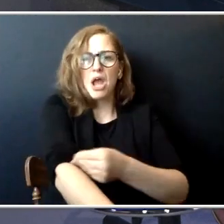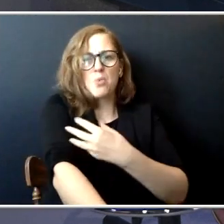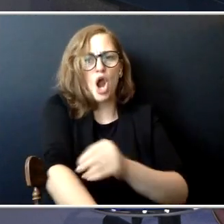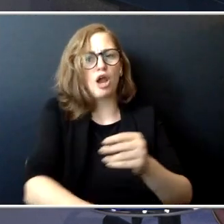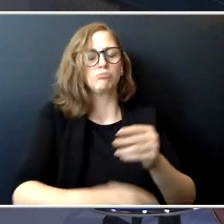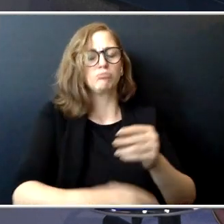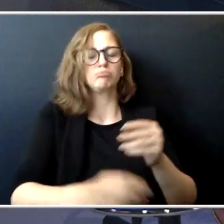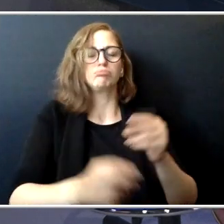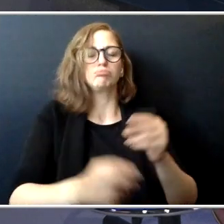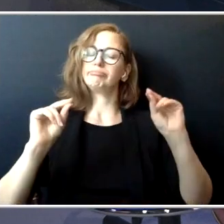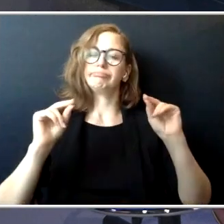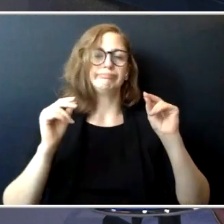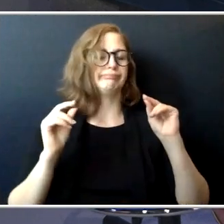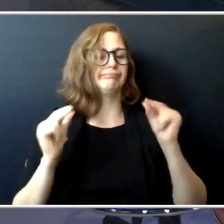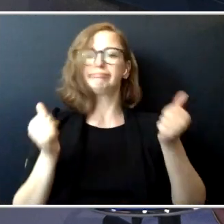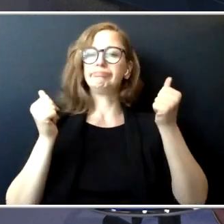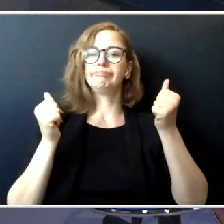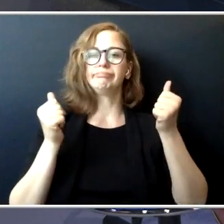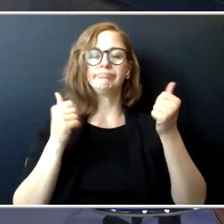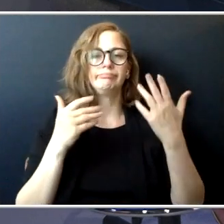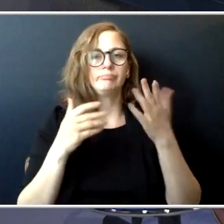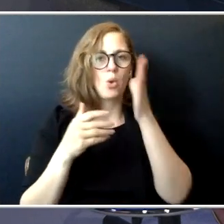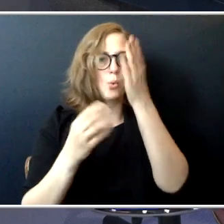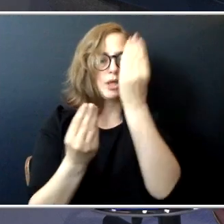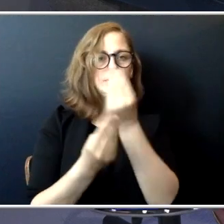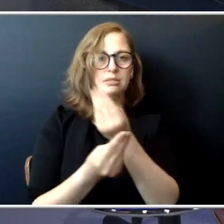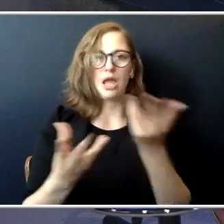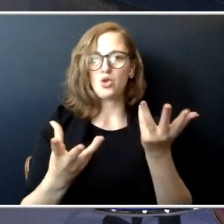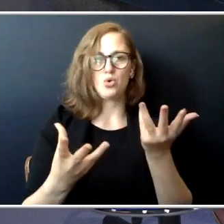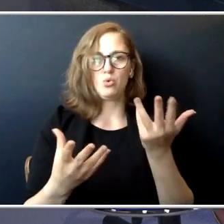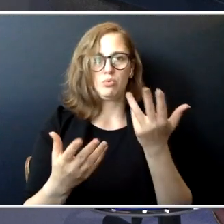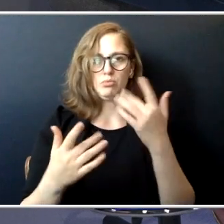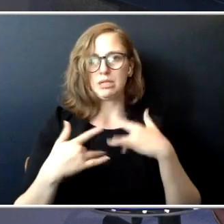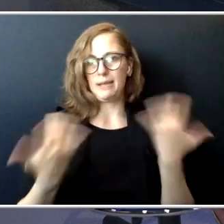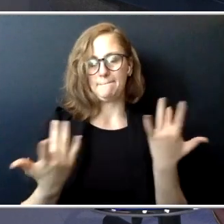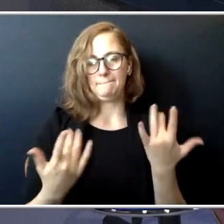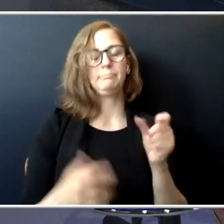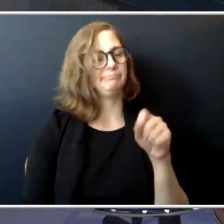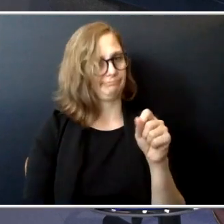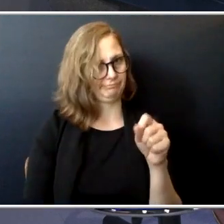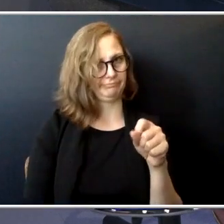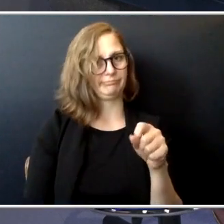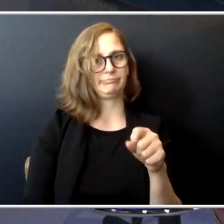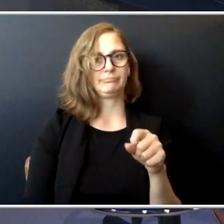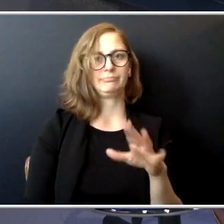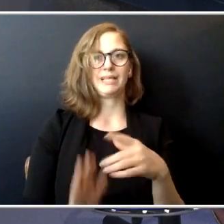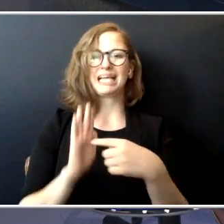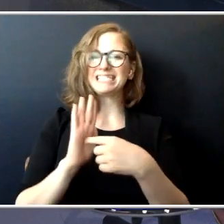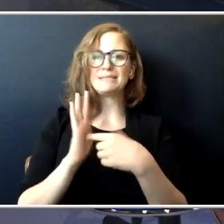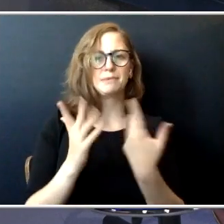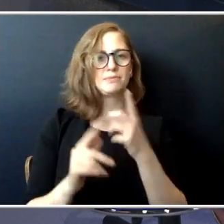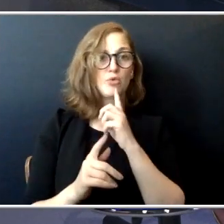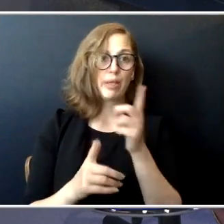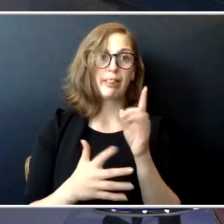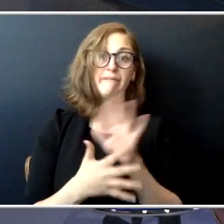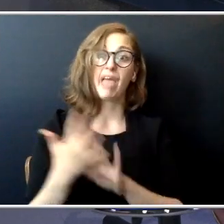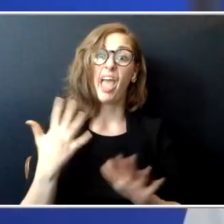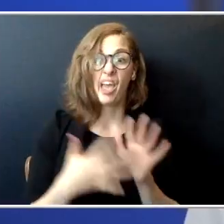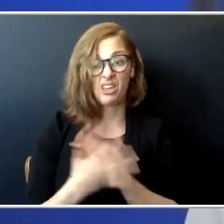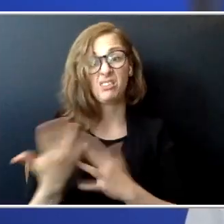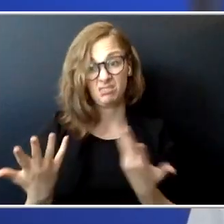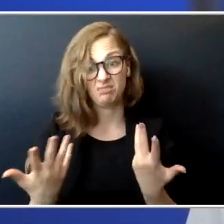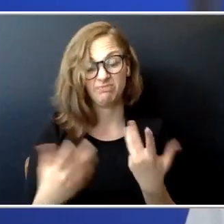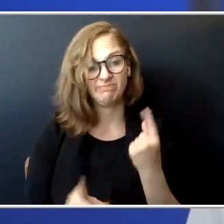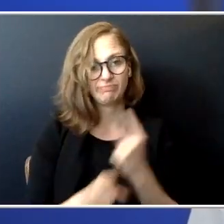that tells you what's going wrong. Yeah. Because the symptoms you describe are so ambiguous. Yeah, that's the hard part, is they're Fog. very